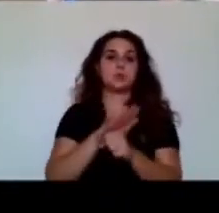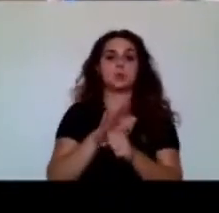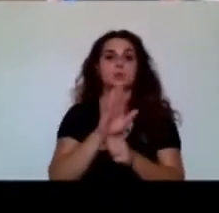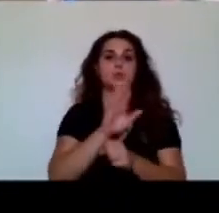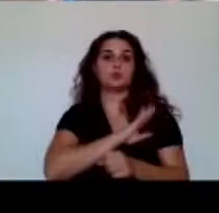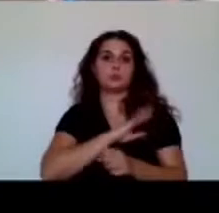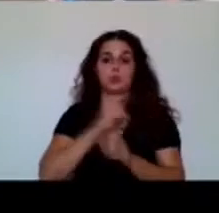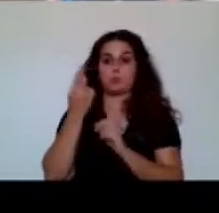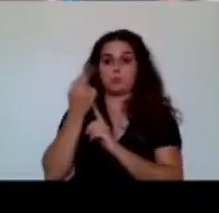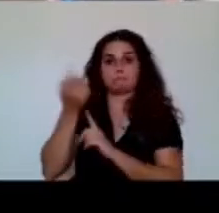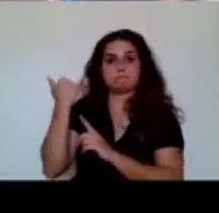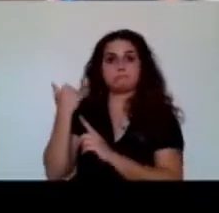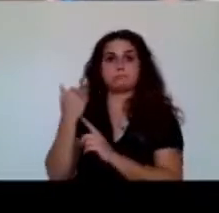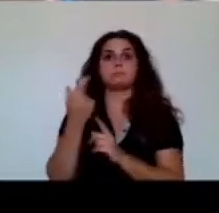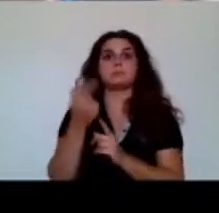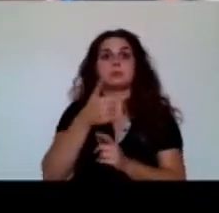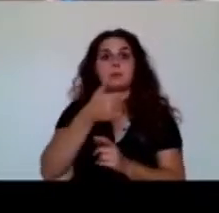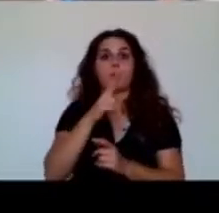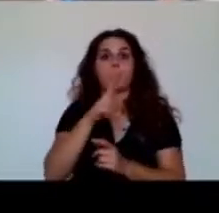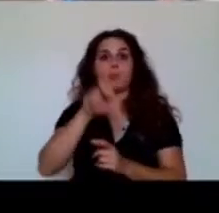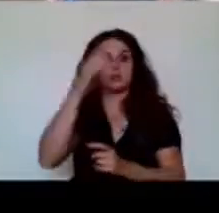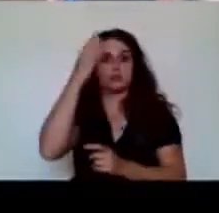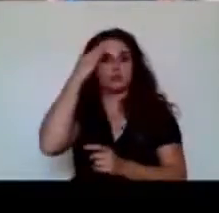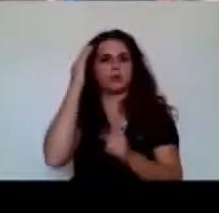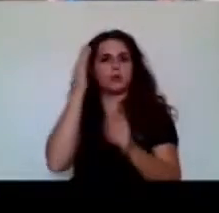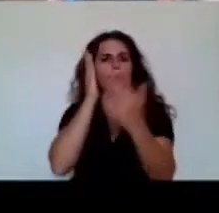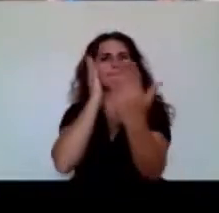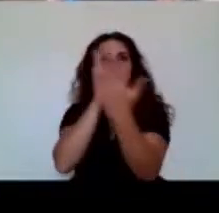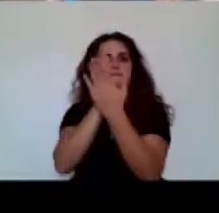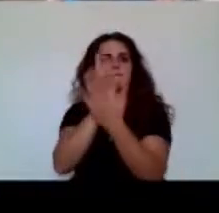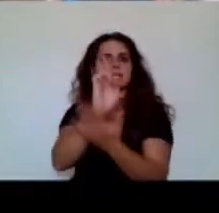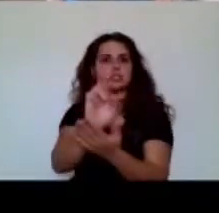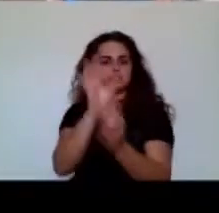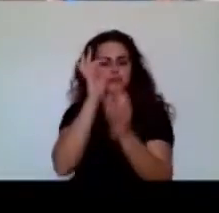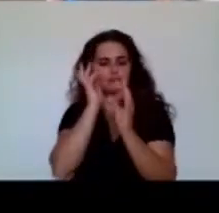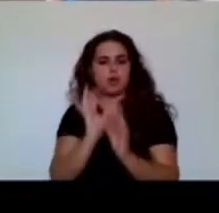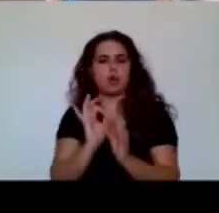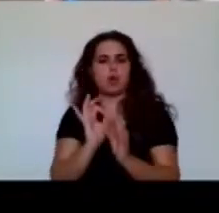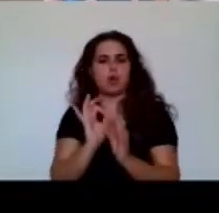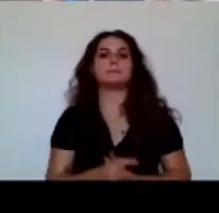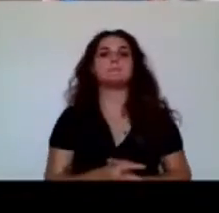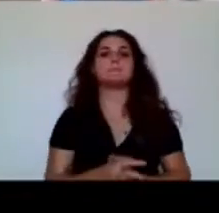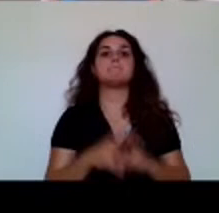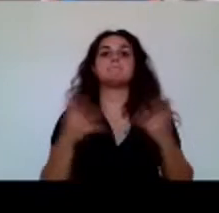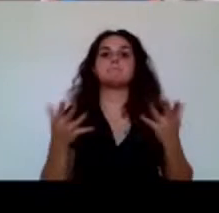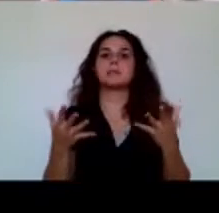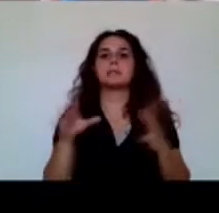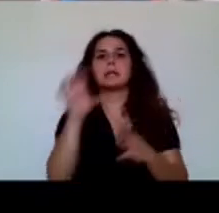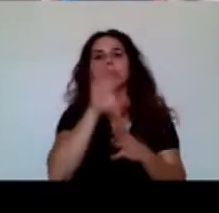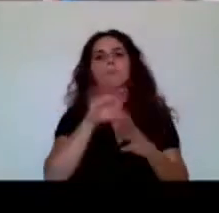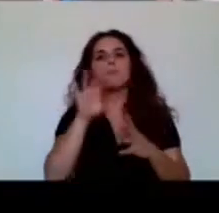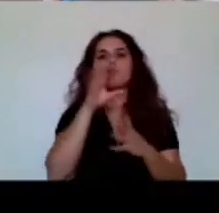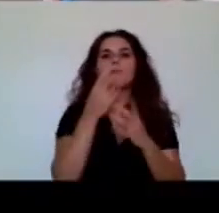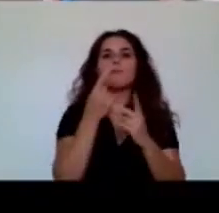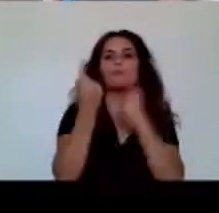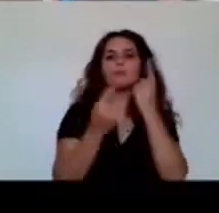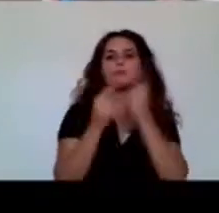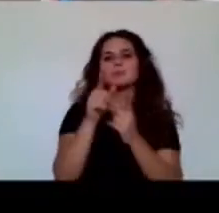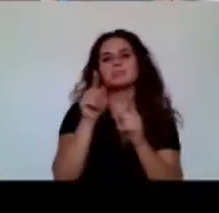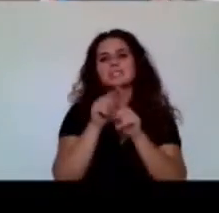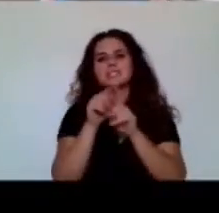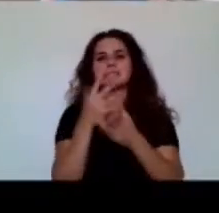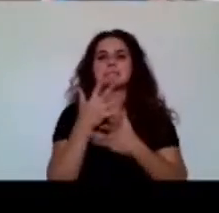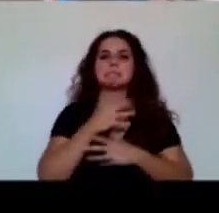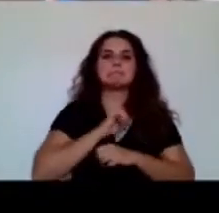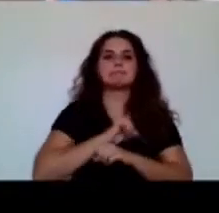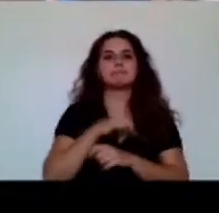the subjects really thought they were aiming for the right target. So in some ways, this might seem sort of depressing because what